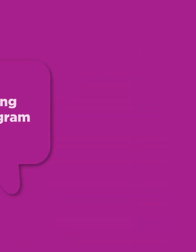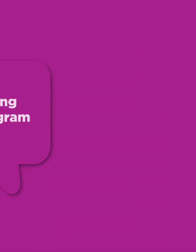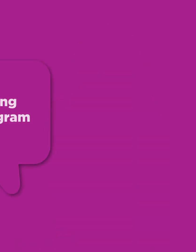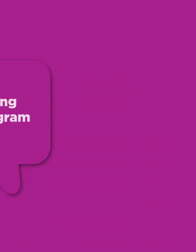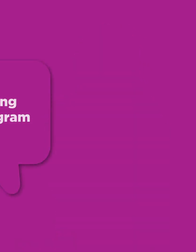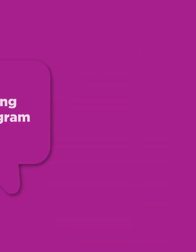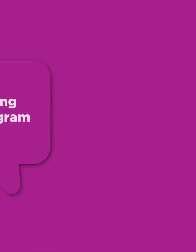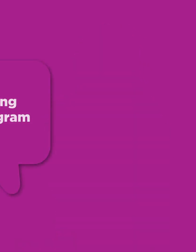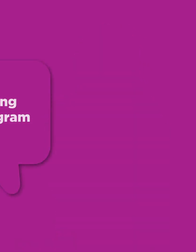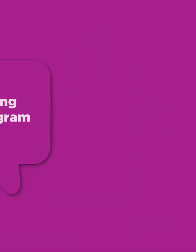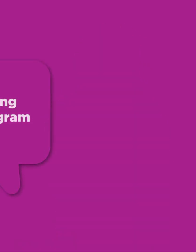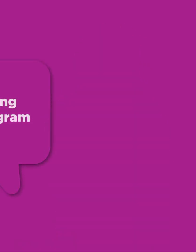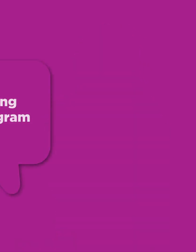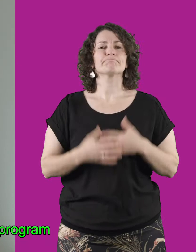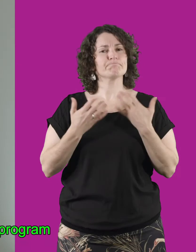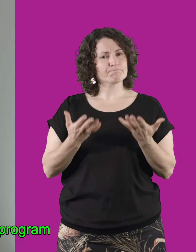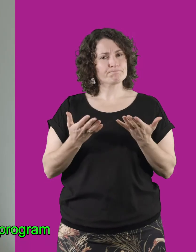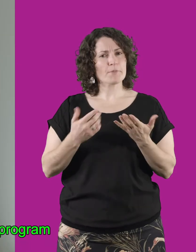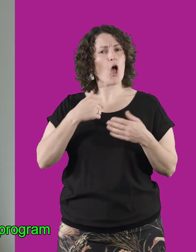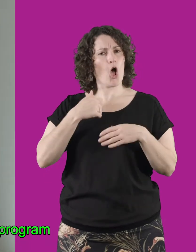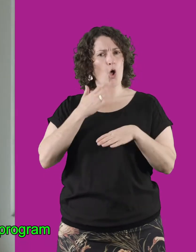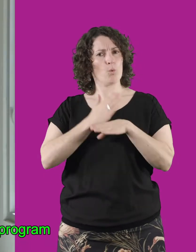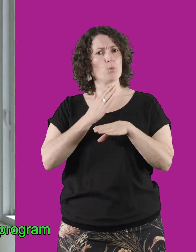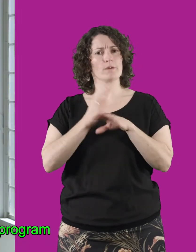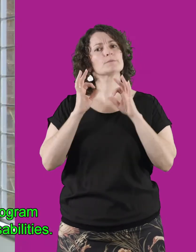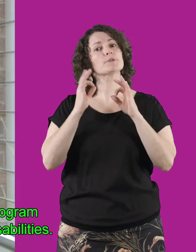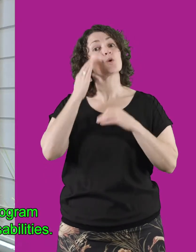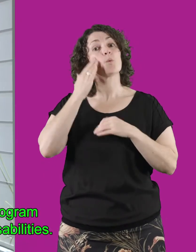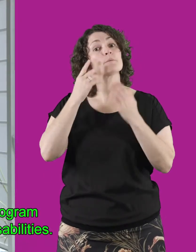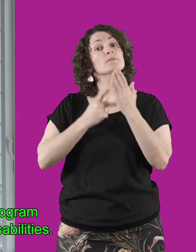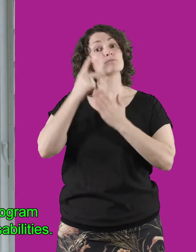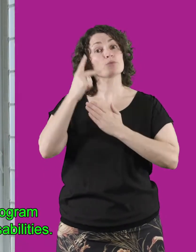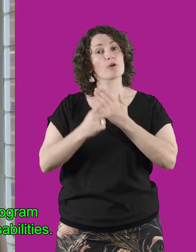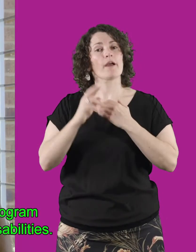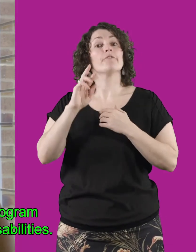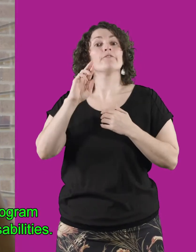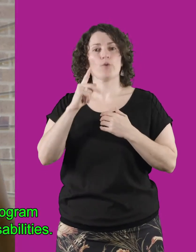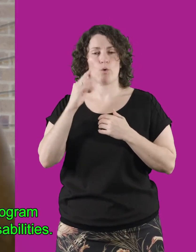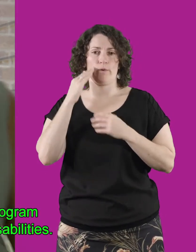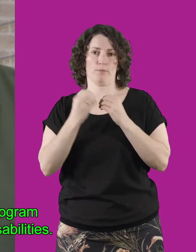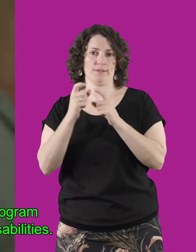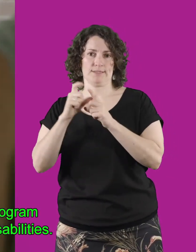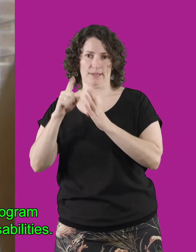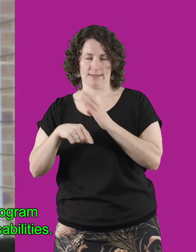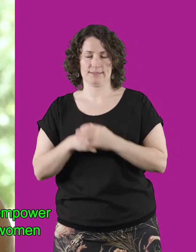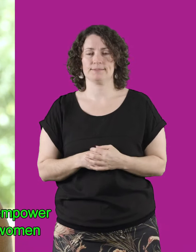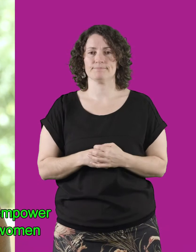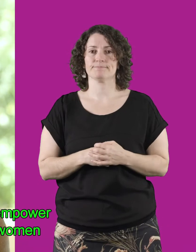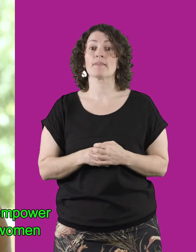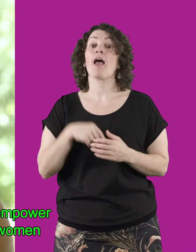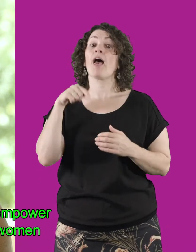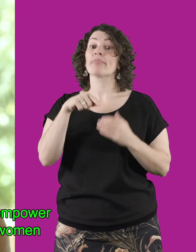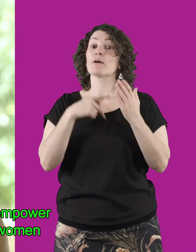The Enabling Women Program. So the program is a women's program for women with disabilities. It's